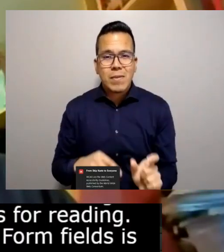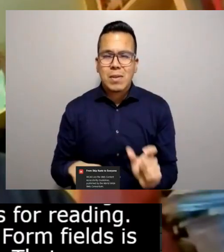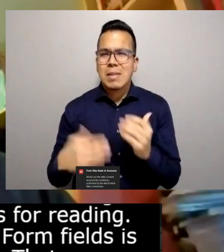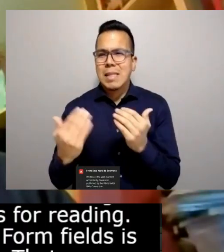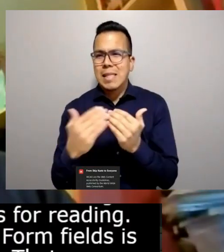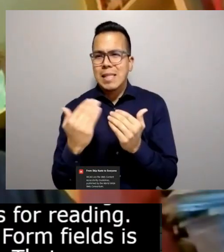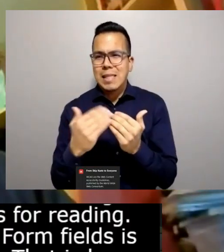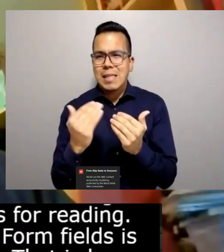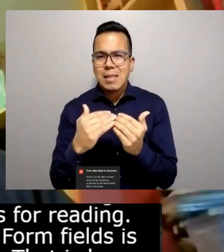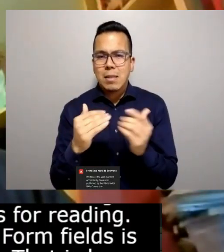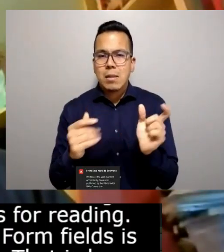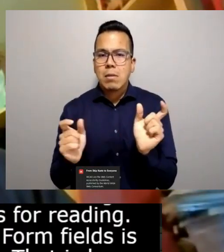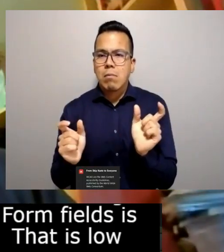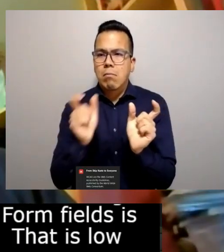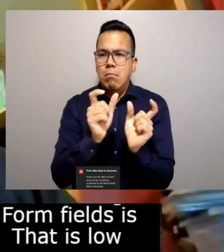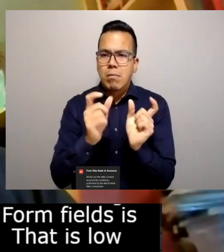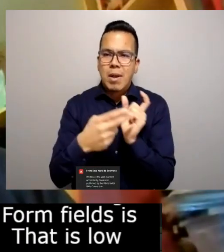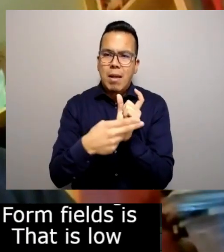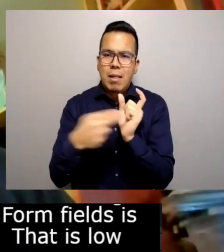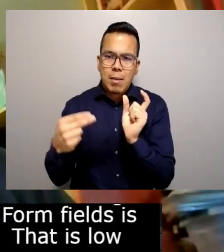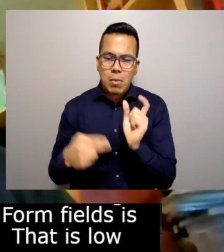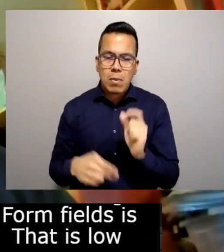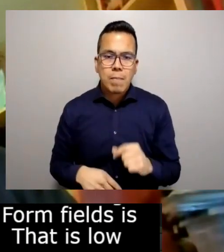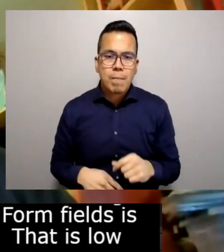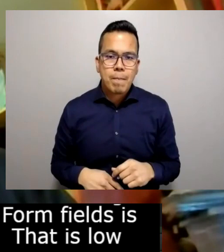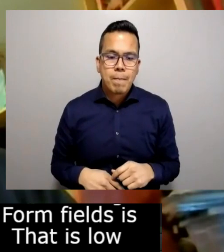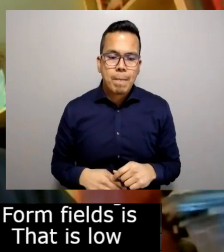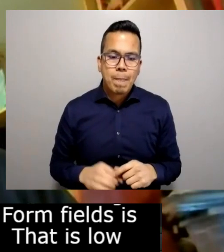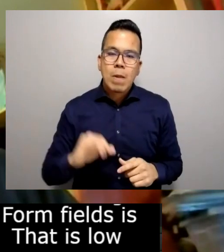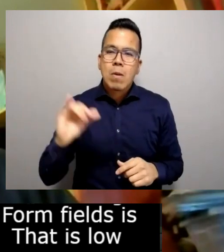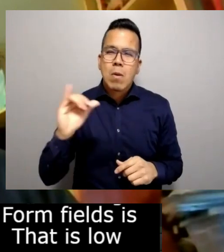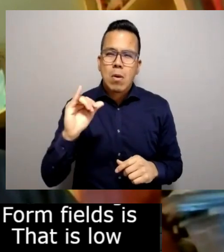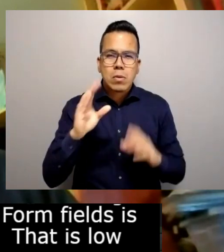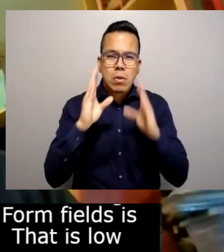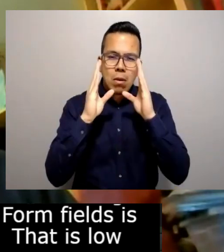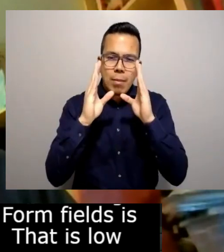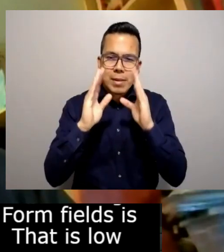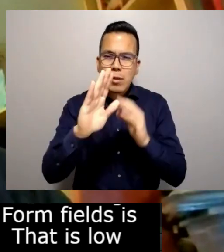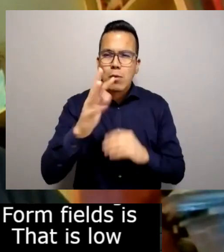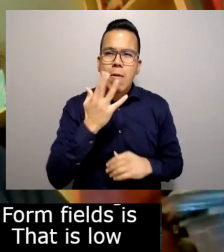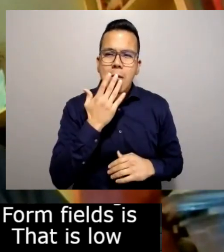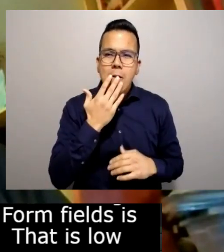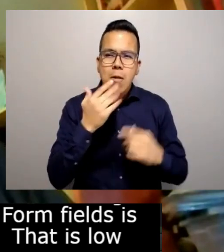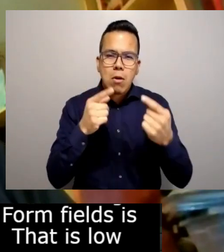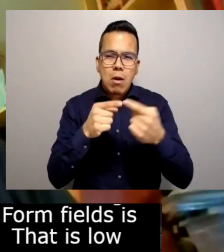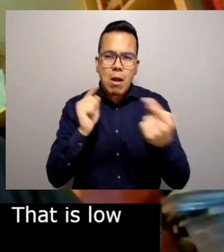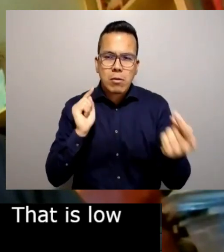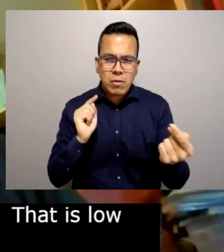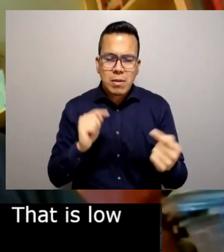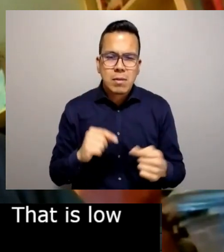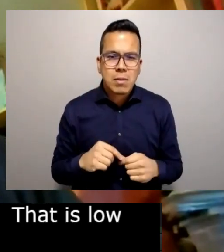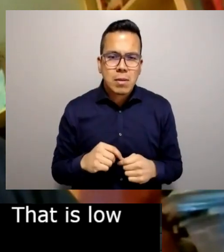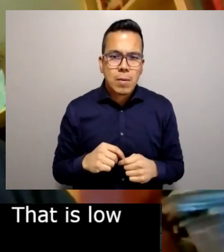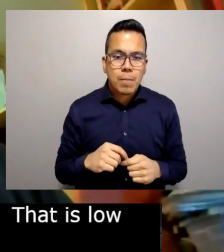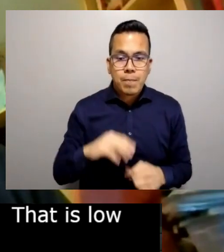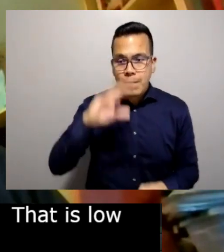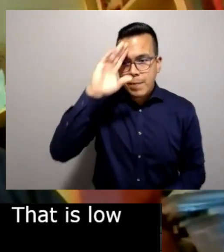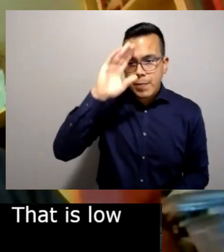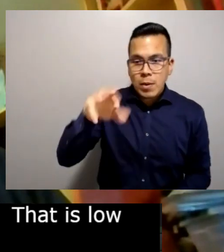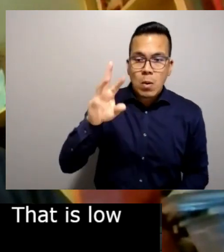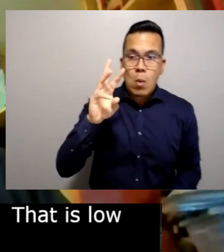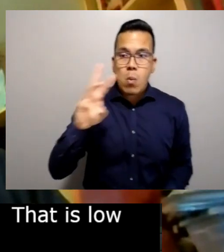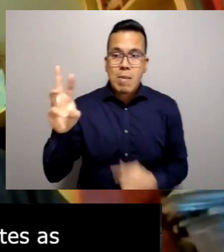regard. Also, color contrast. The good news about websites as opposed to social media is that there are a